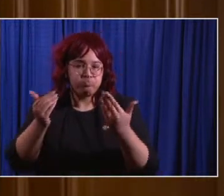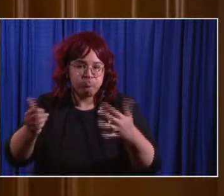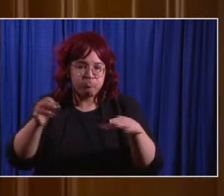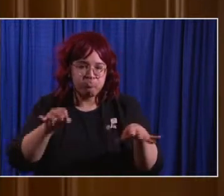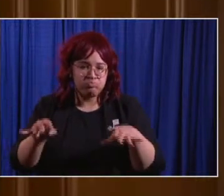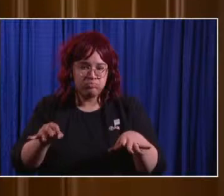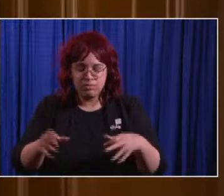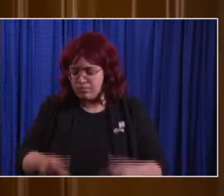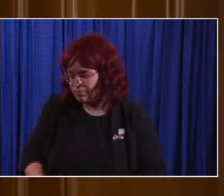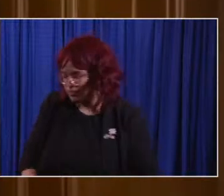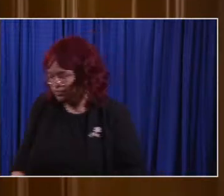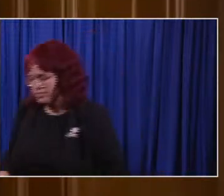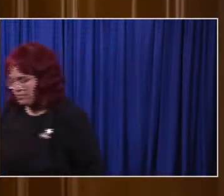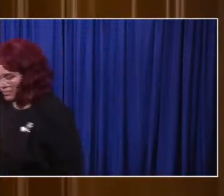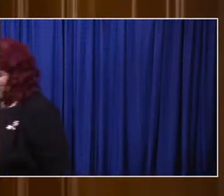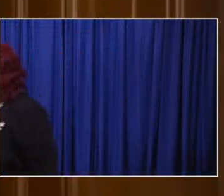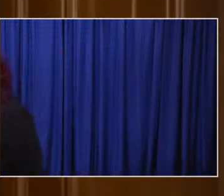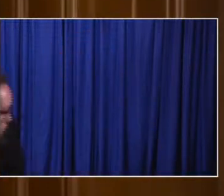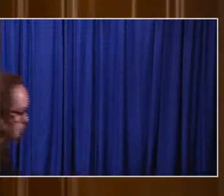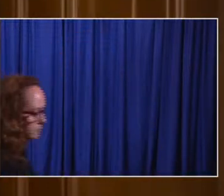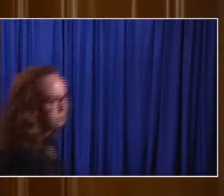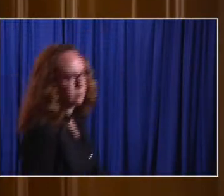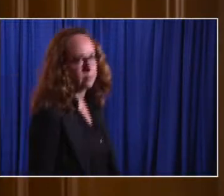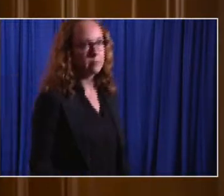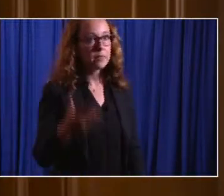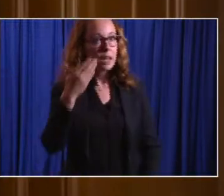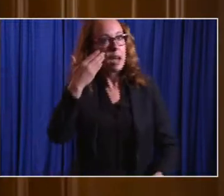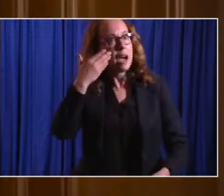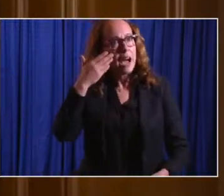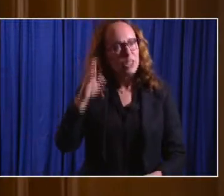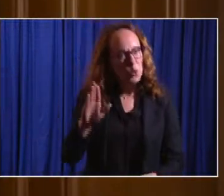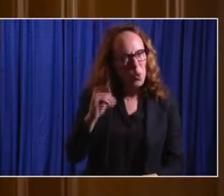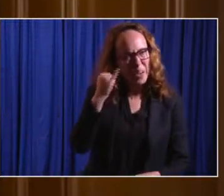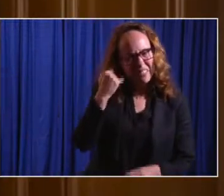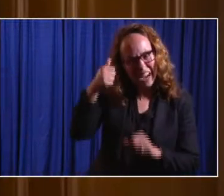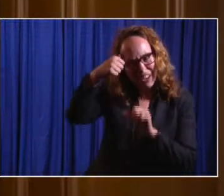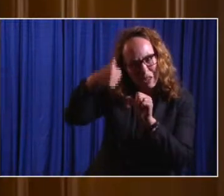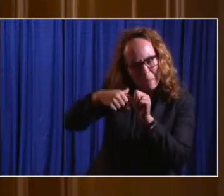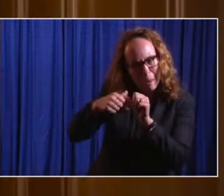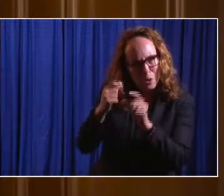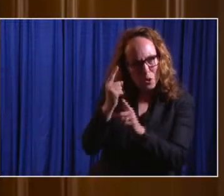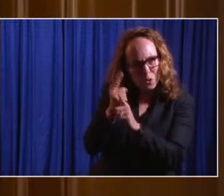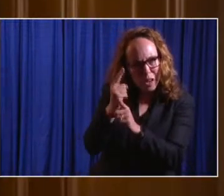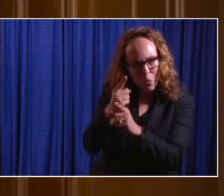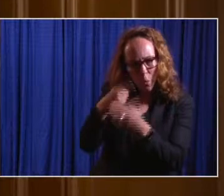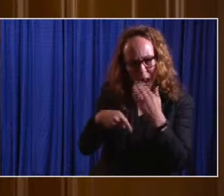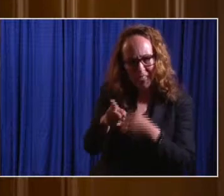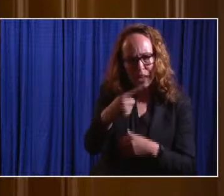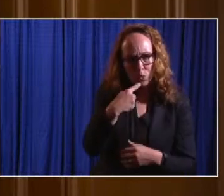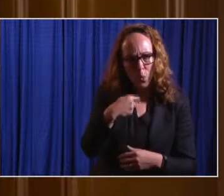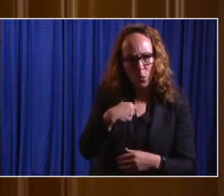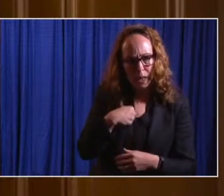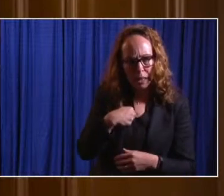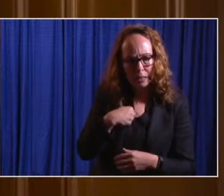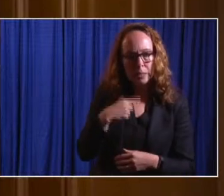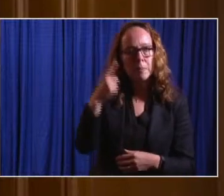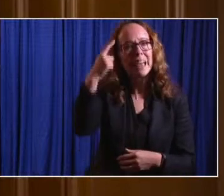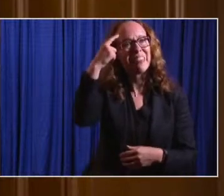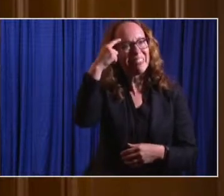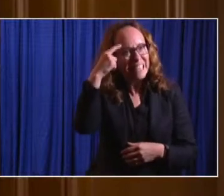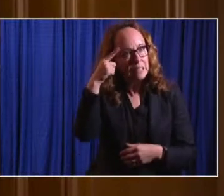I don't know that I can accurately remember exactly what they told us about death toll. What they told us was that